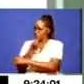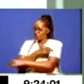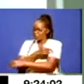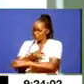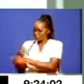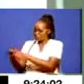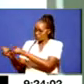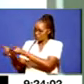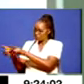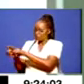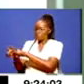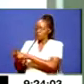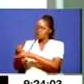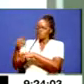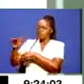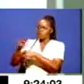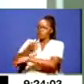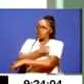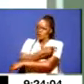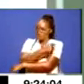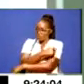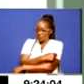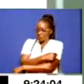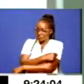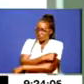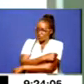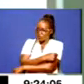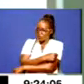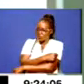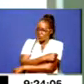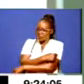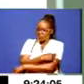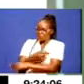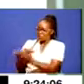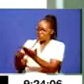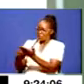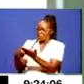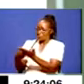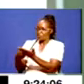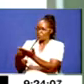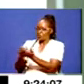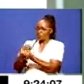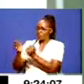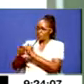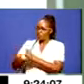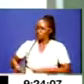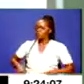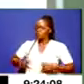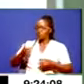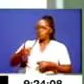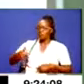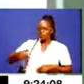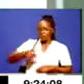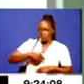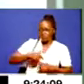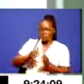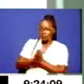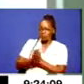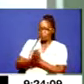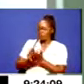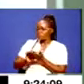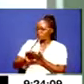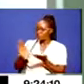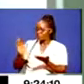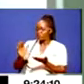hospital. So technology actually has really changed our lives, mm-hmm. and is going to even be more. It is